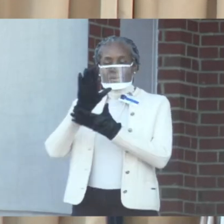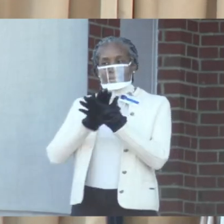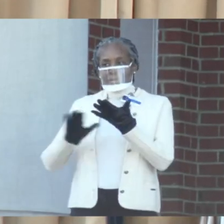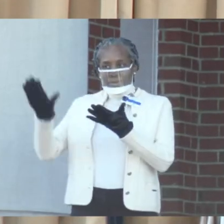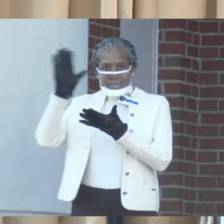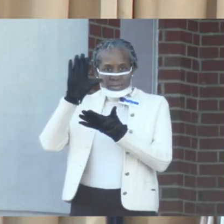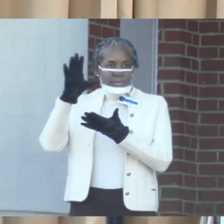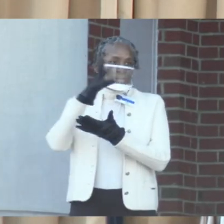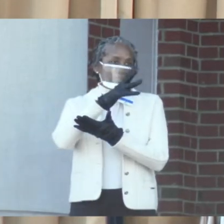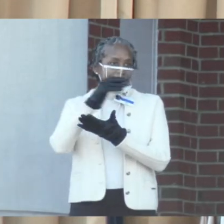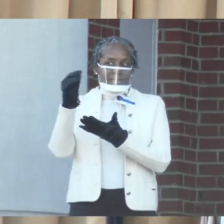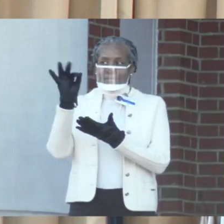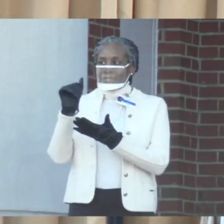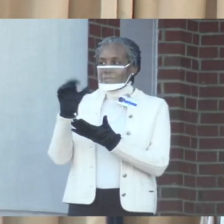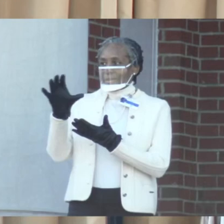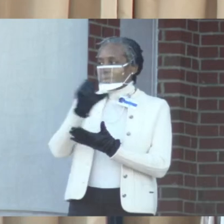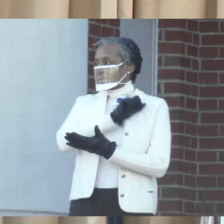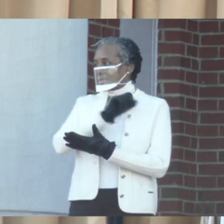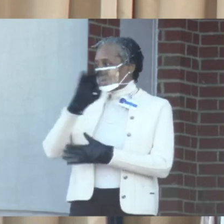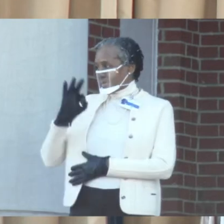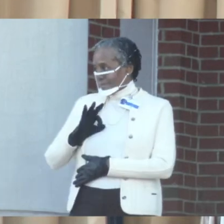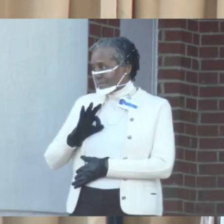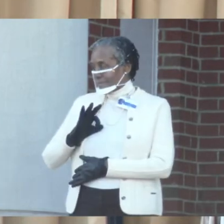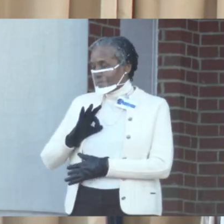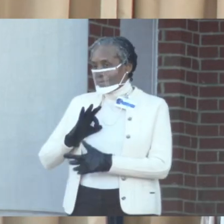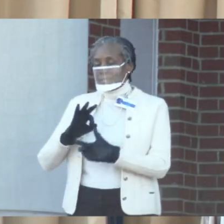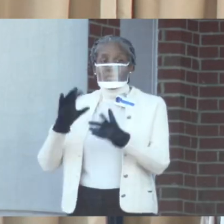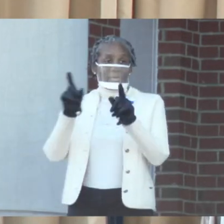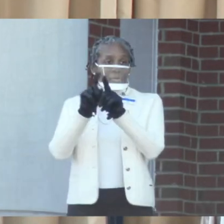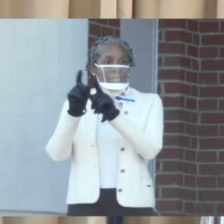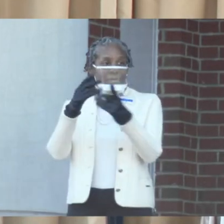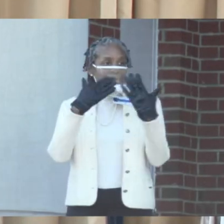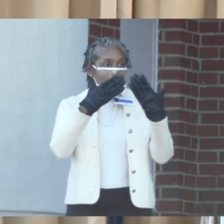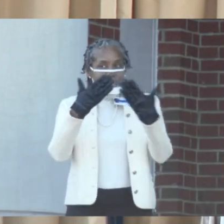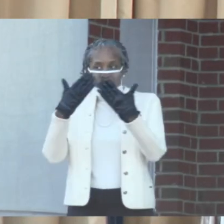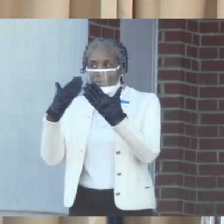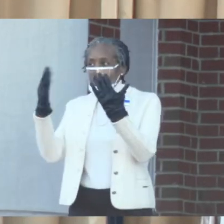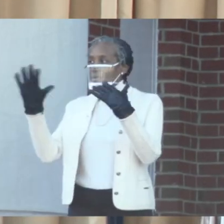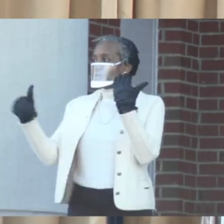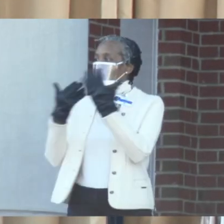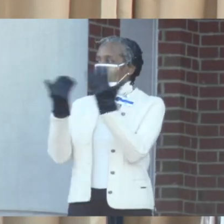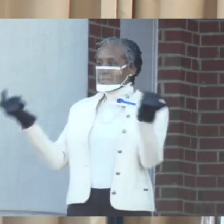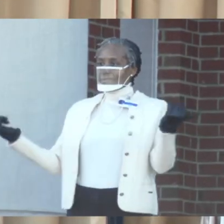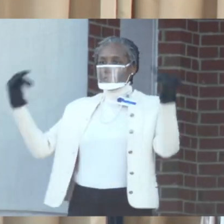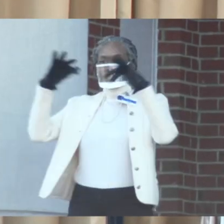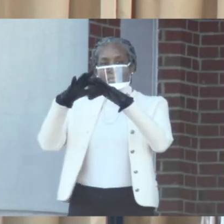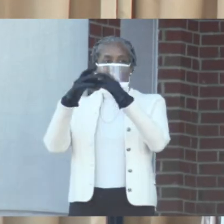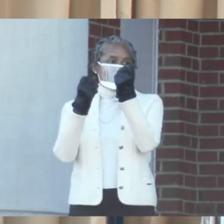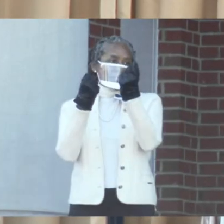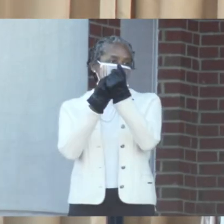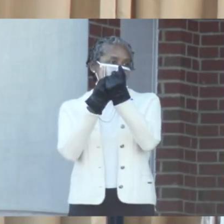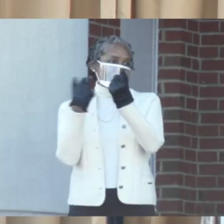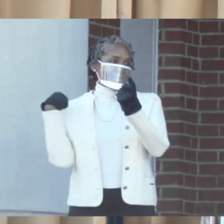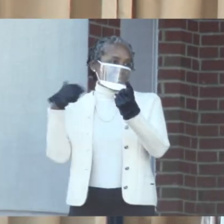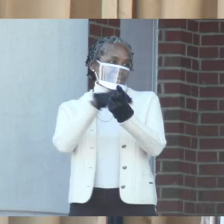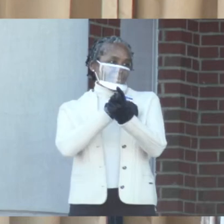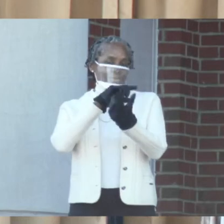admin, and all faculty and staff. I'd also like to thank everyone who came out to support us graduates today.